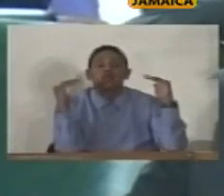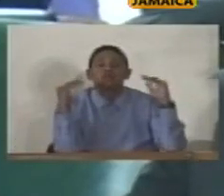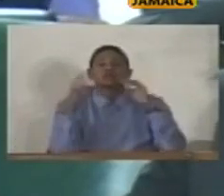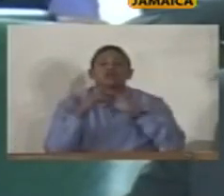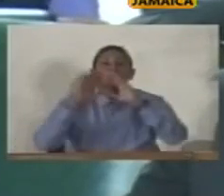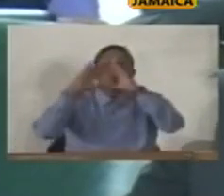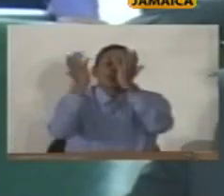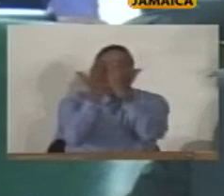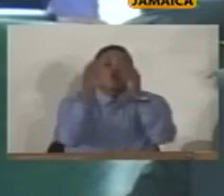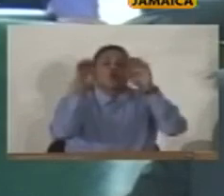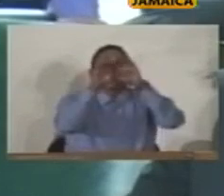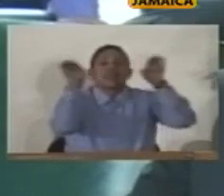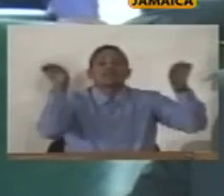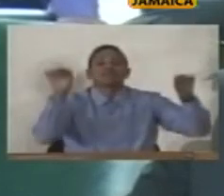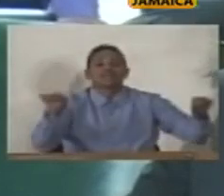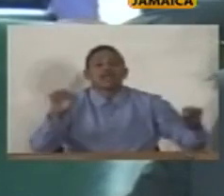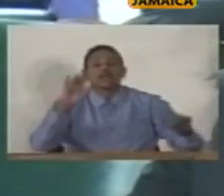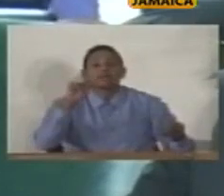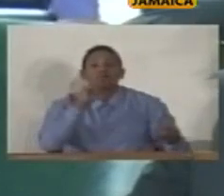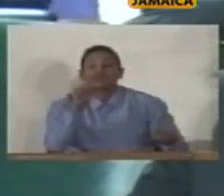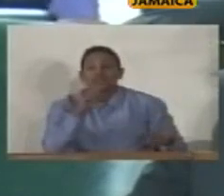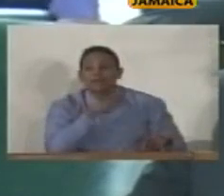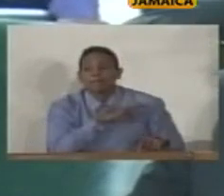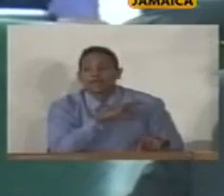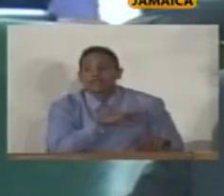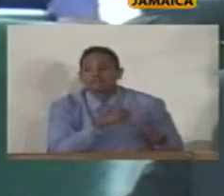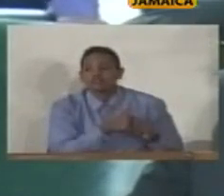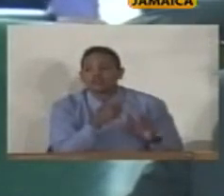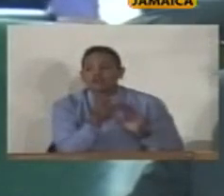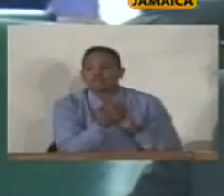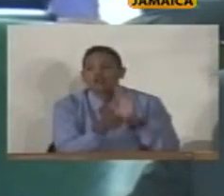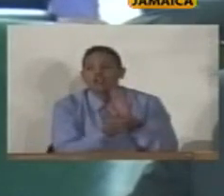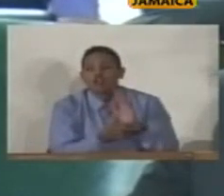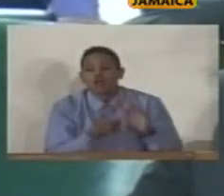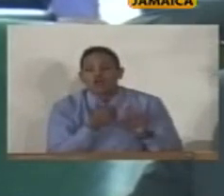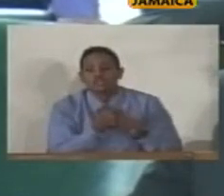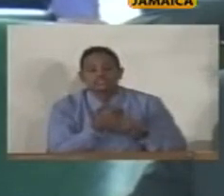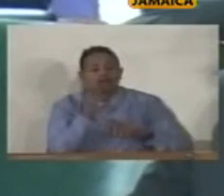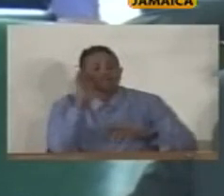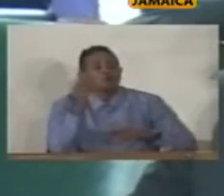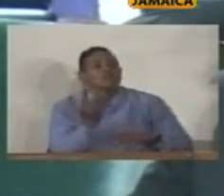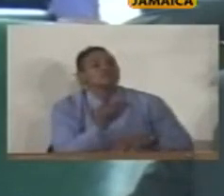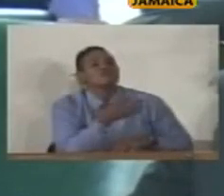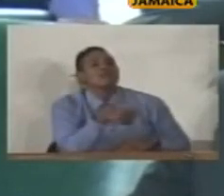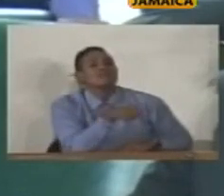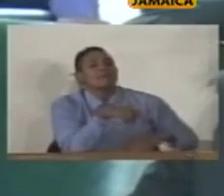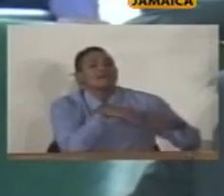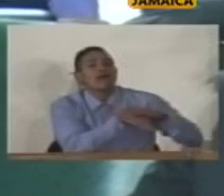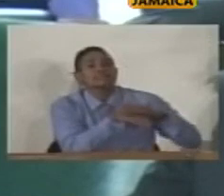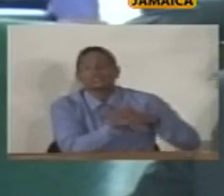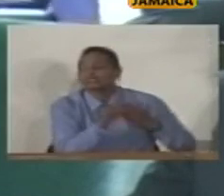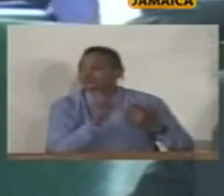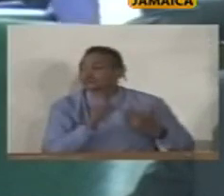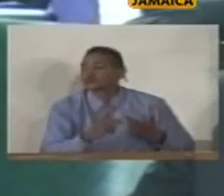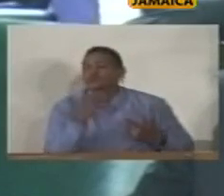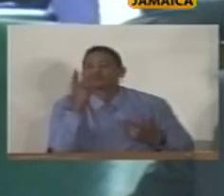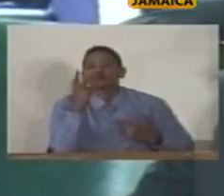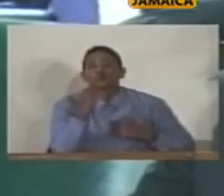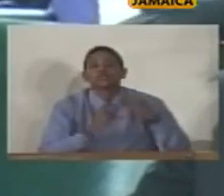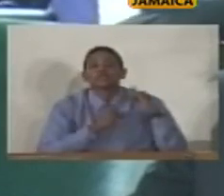world stage by being beneficiaries of a law that will grant them access to two